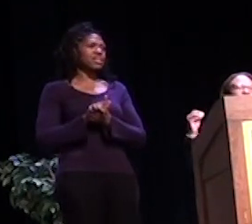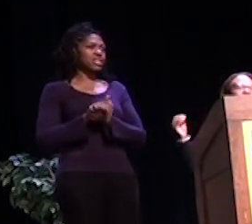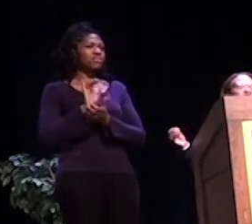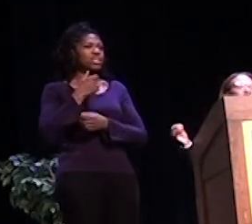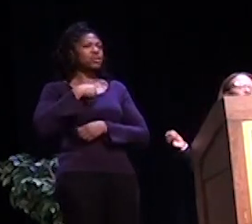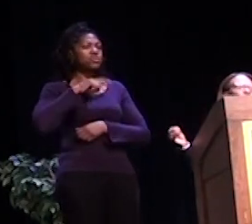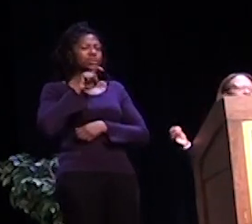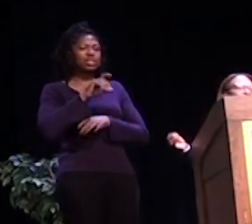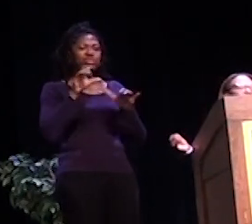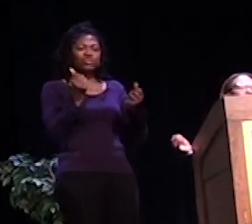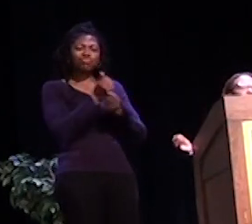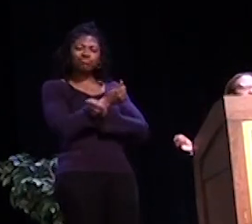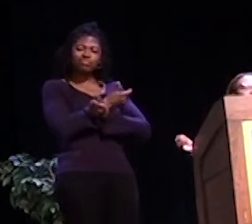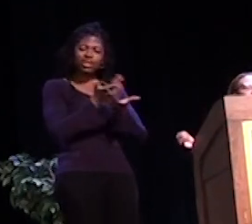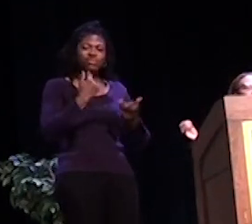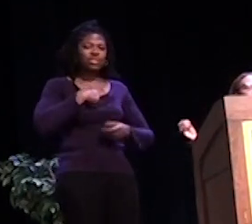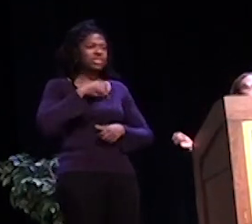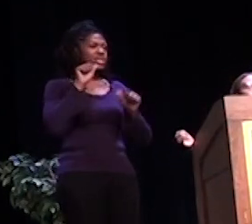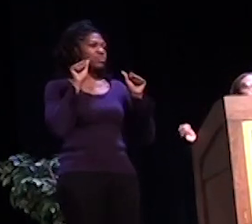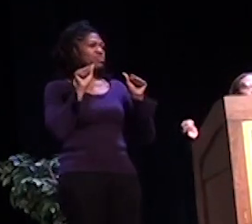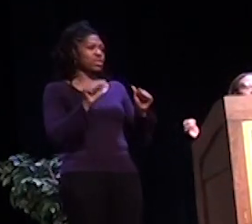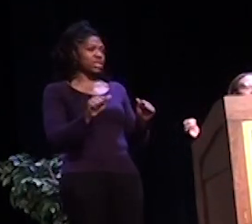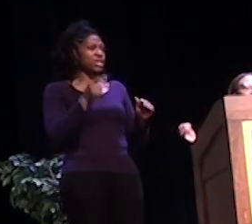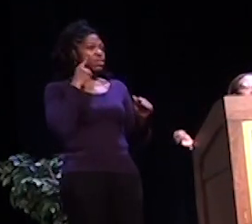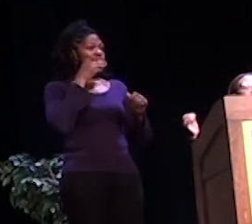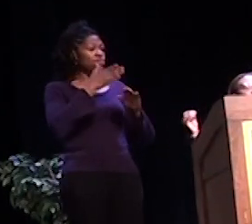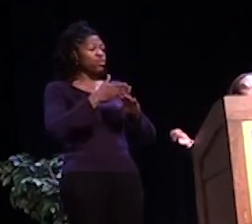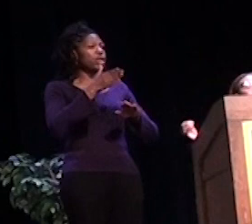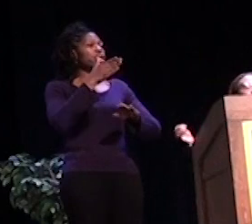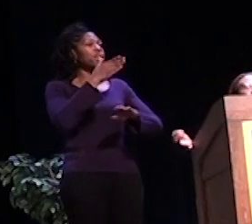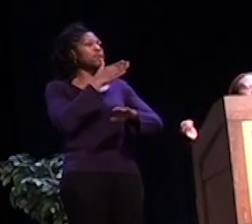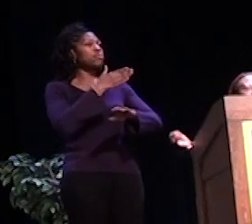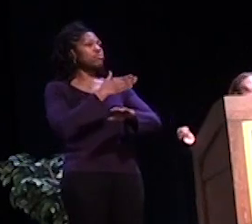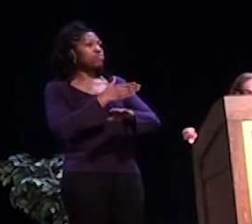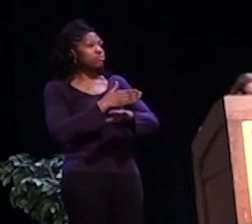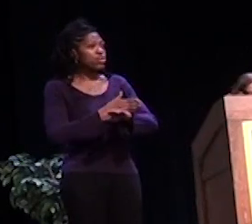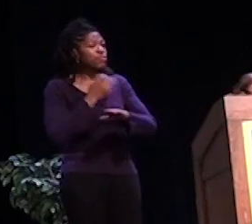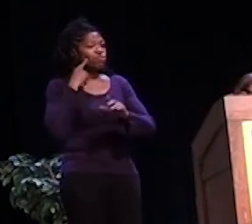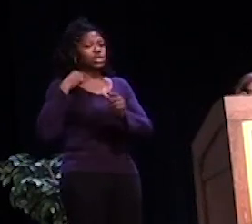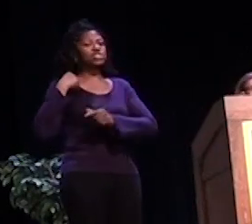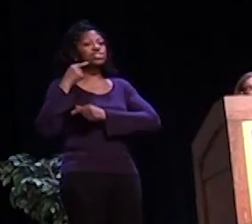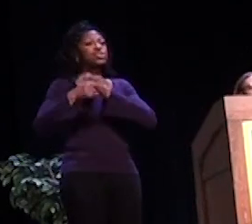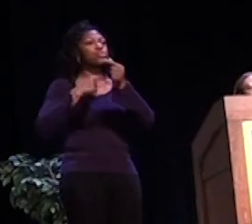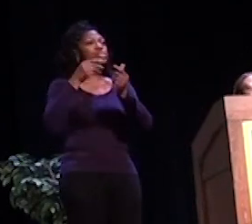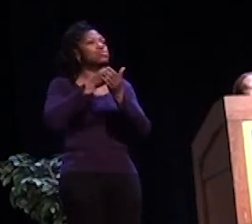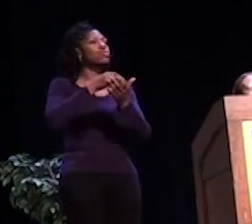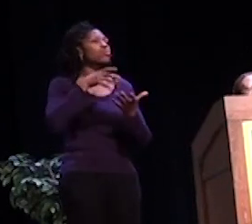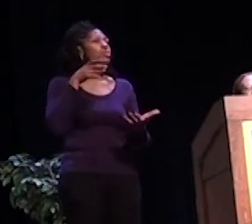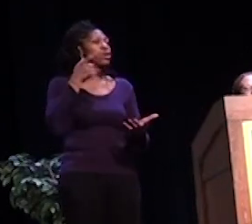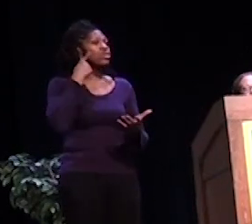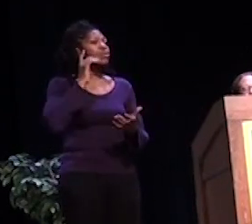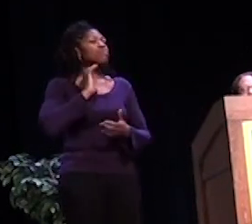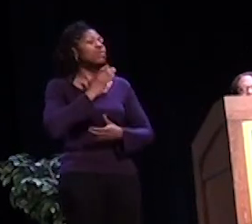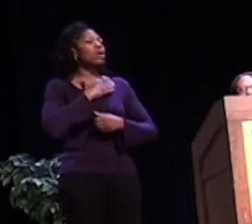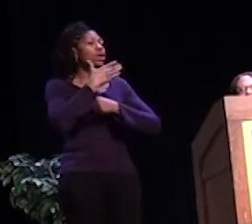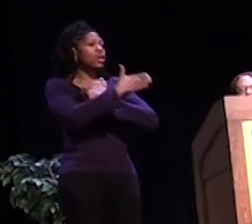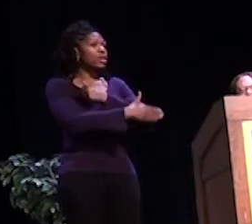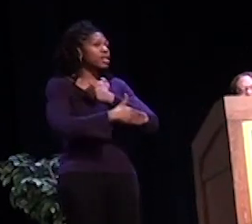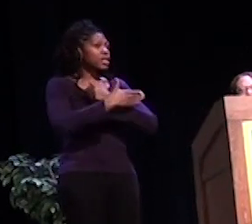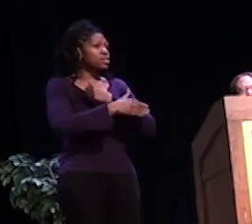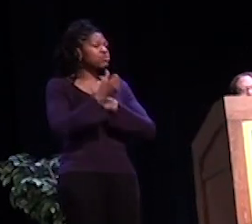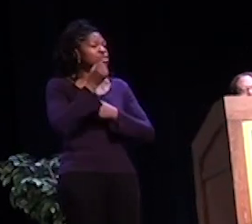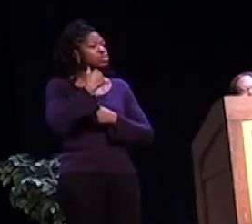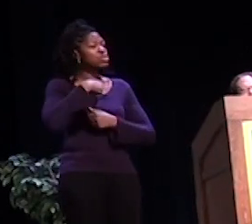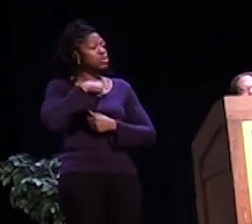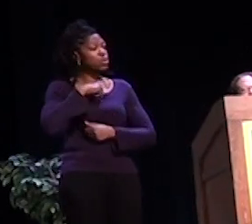we need to do everything we can to improve the case of generational wealth in this country. And that is why we are so proud that